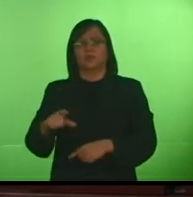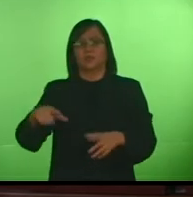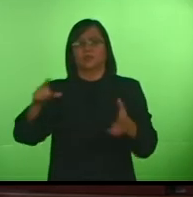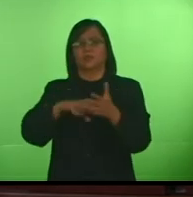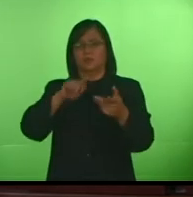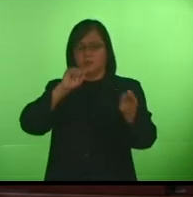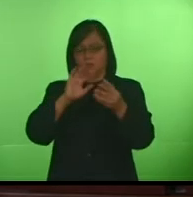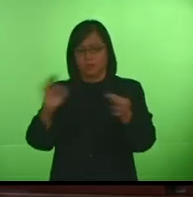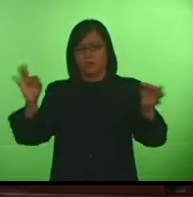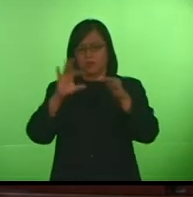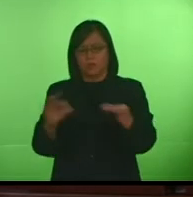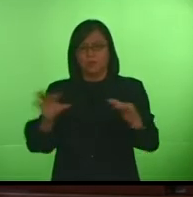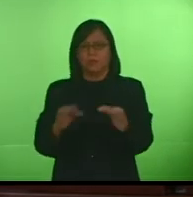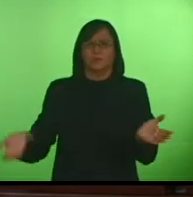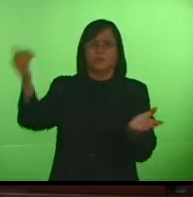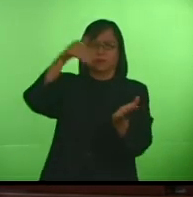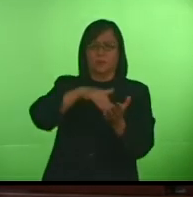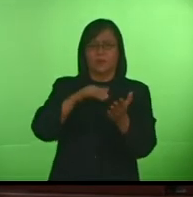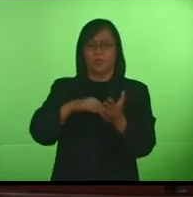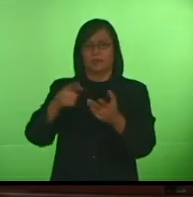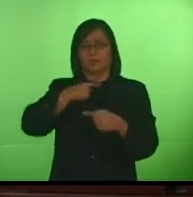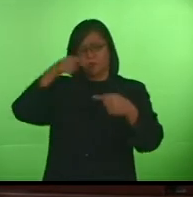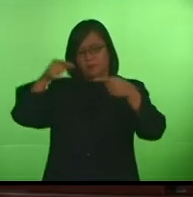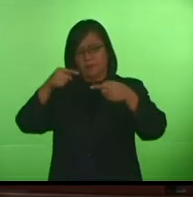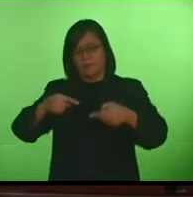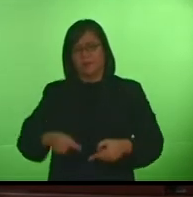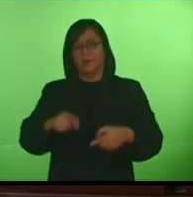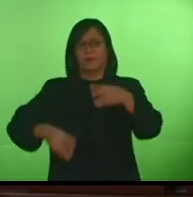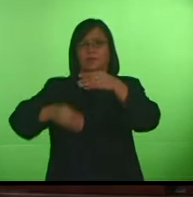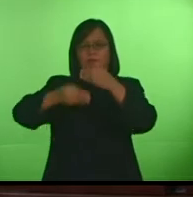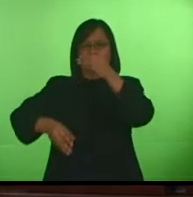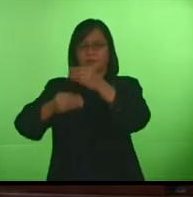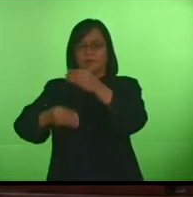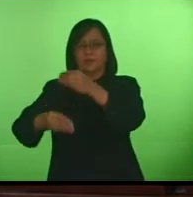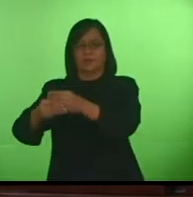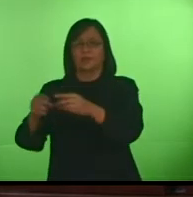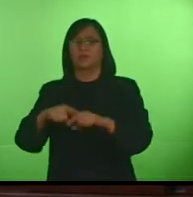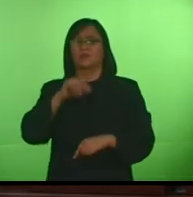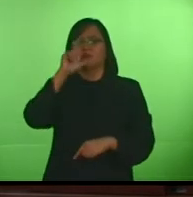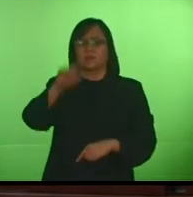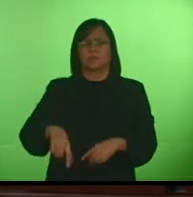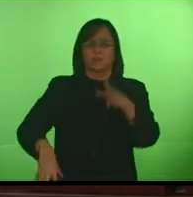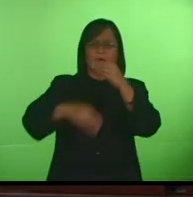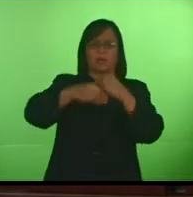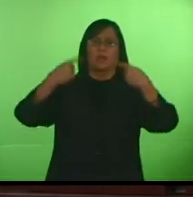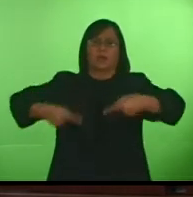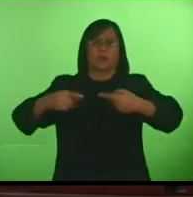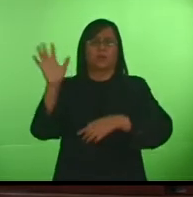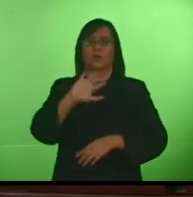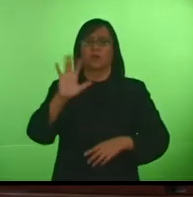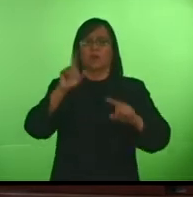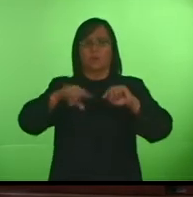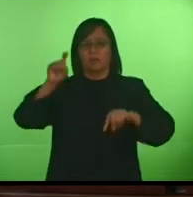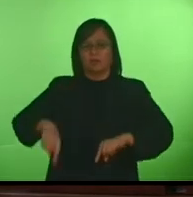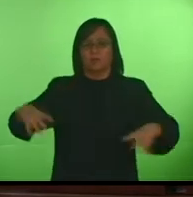assertion. Do not introduce any new arguments here, okay? And needs to be seen as pulling everything